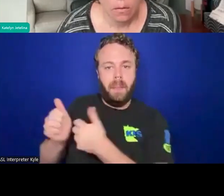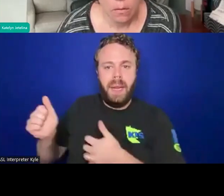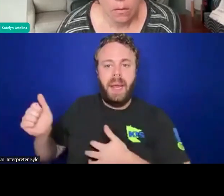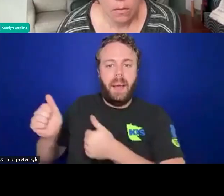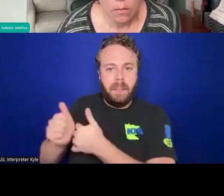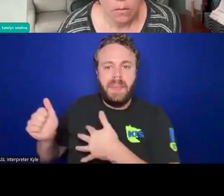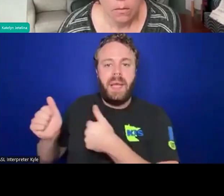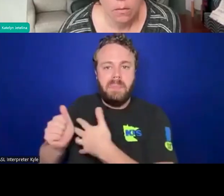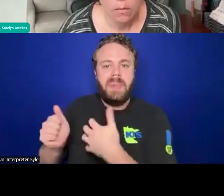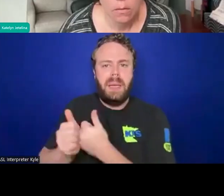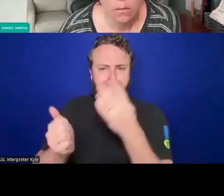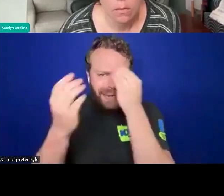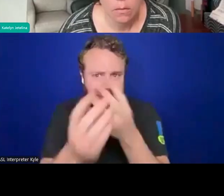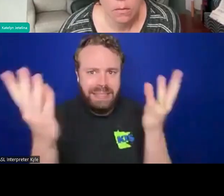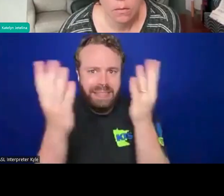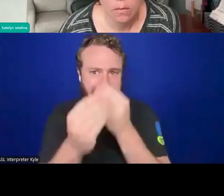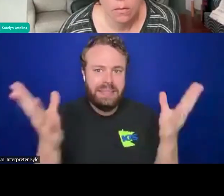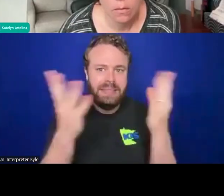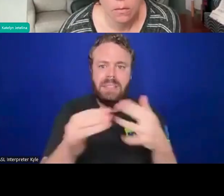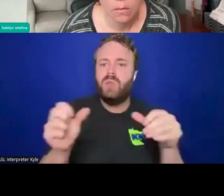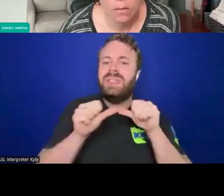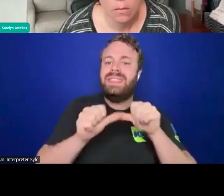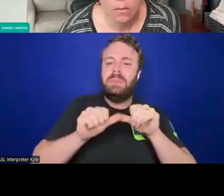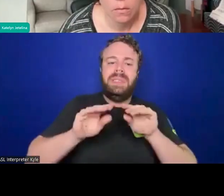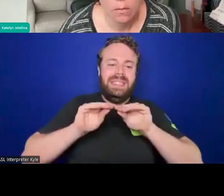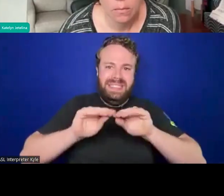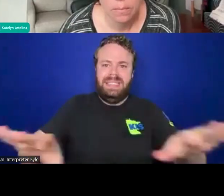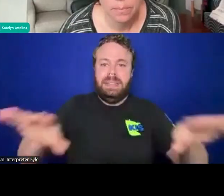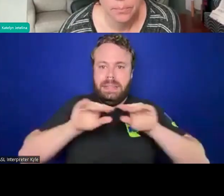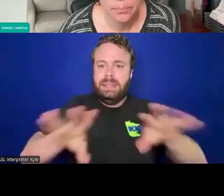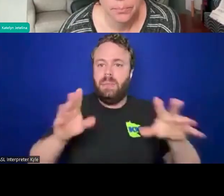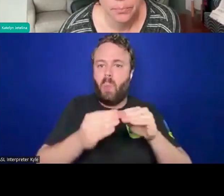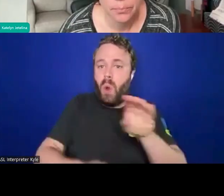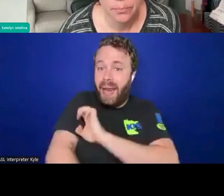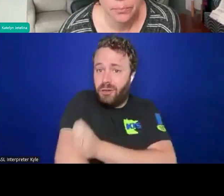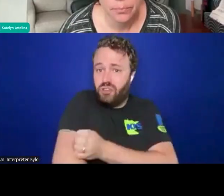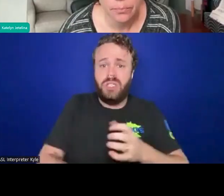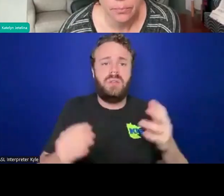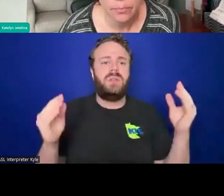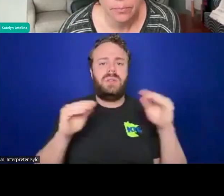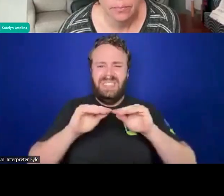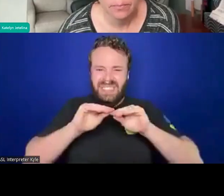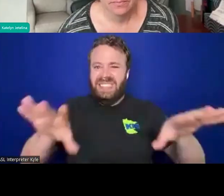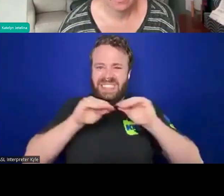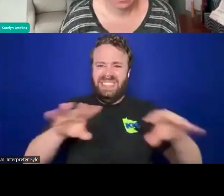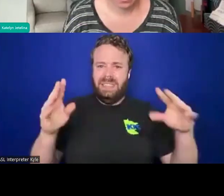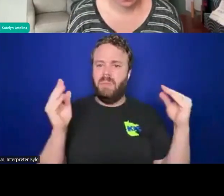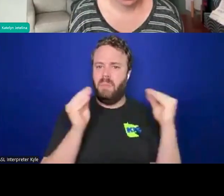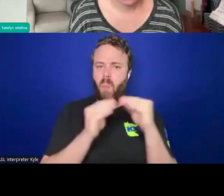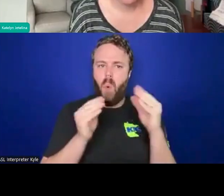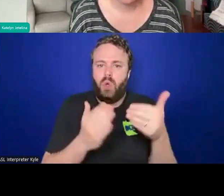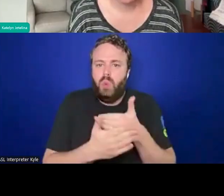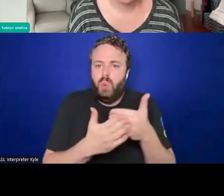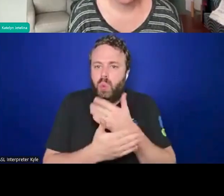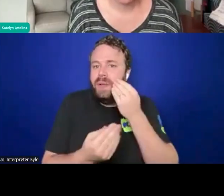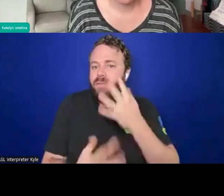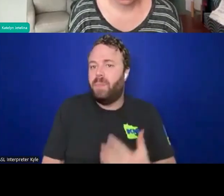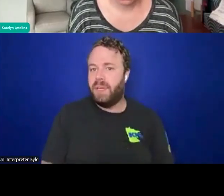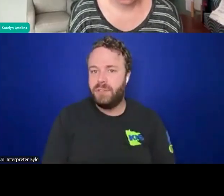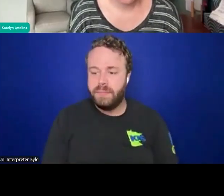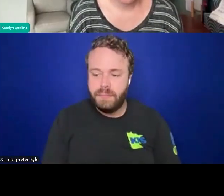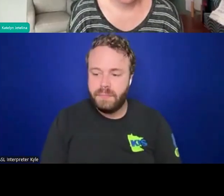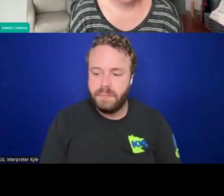continuously being energized with and infused with the latest information as we know it at that moment.